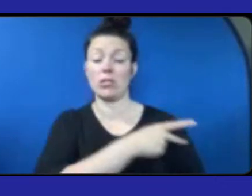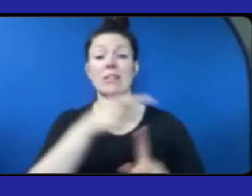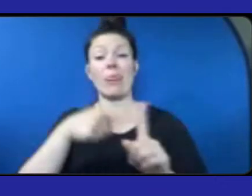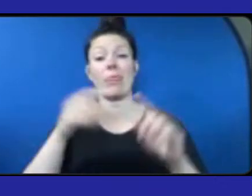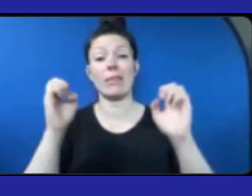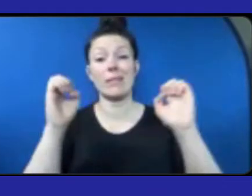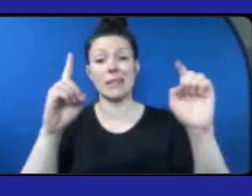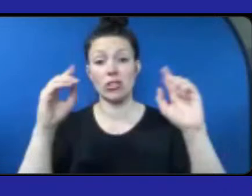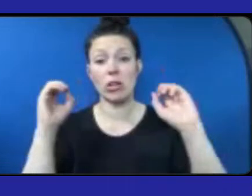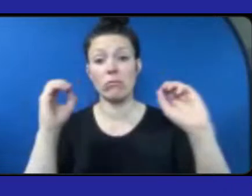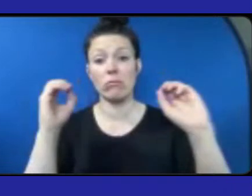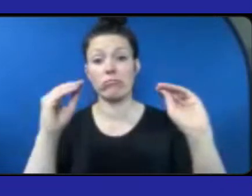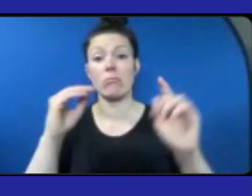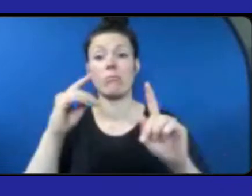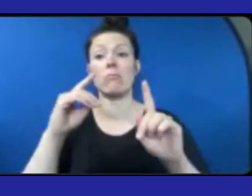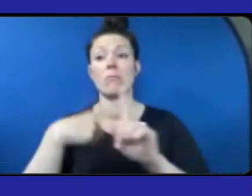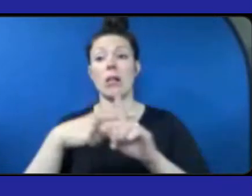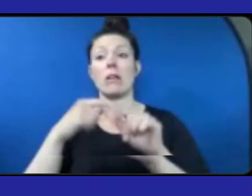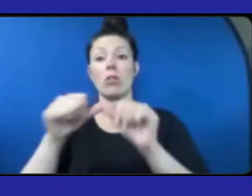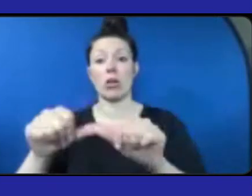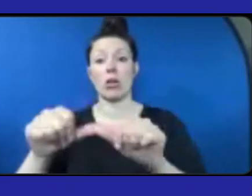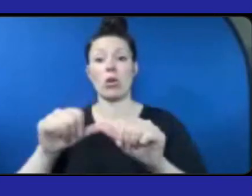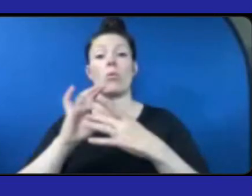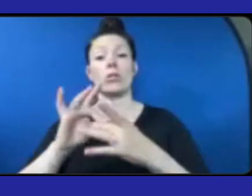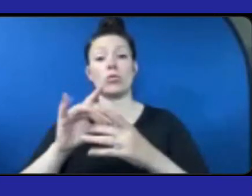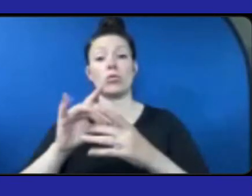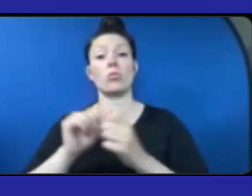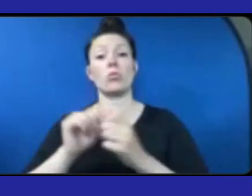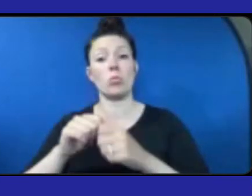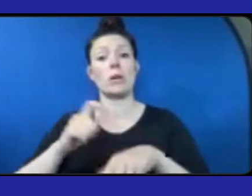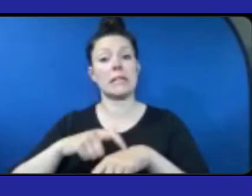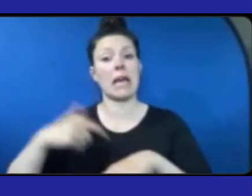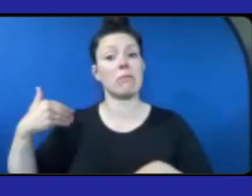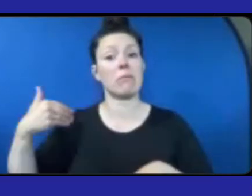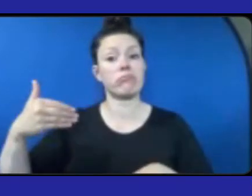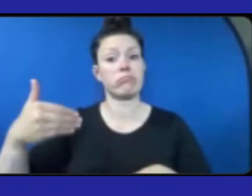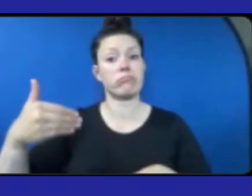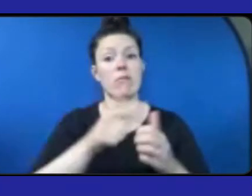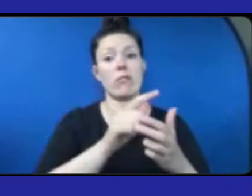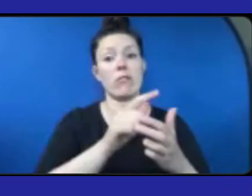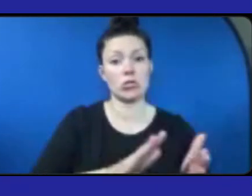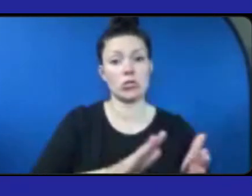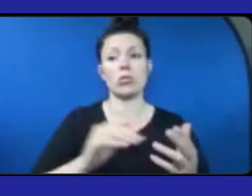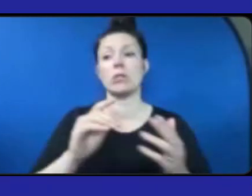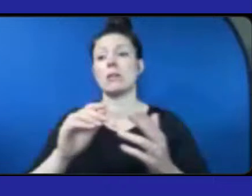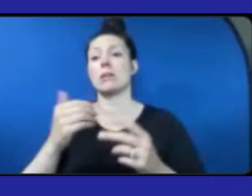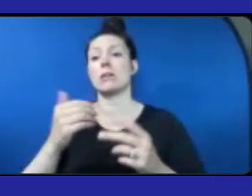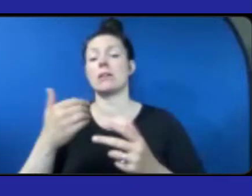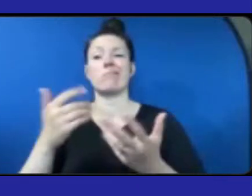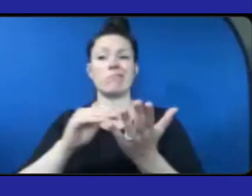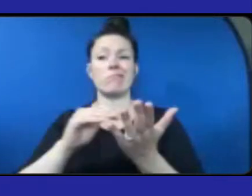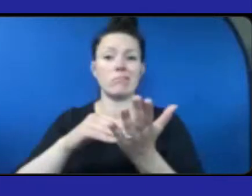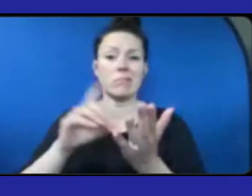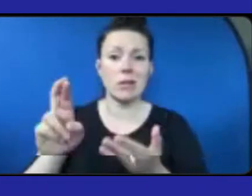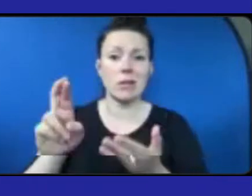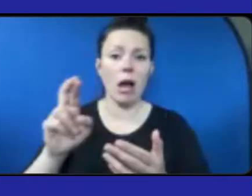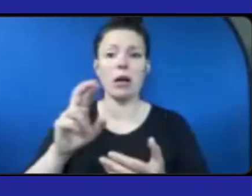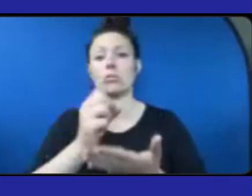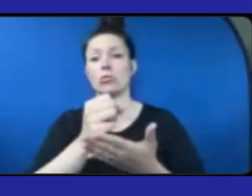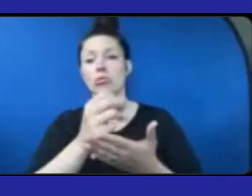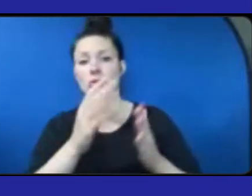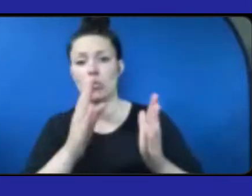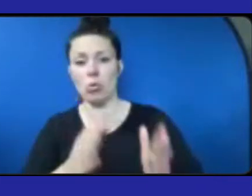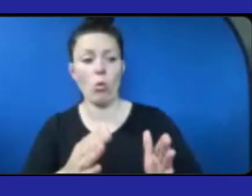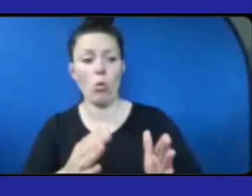well as the ongoing relationships built over time between attorneys and members of the care team, like doctors and social workers,